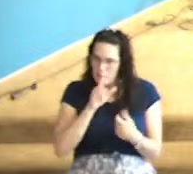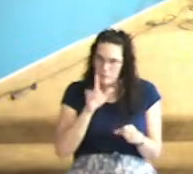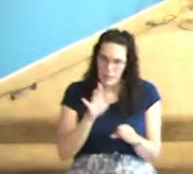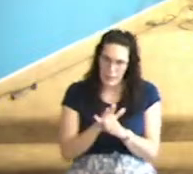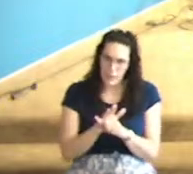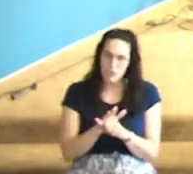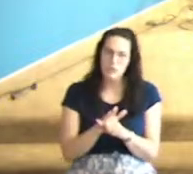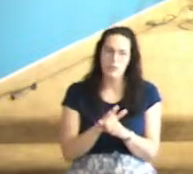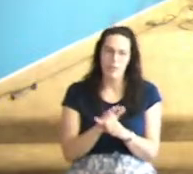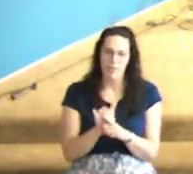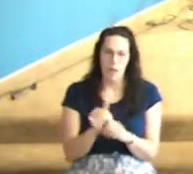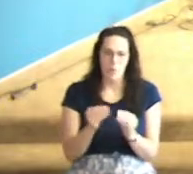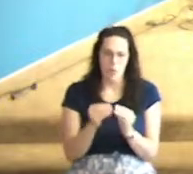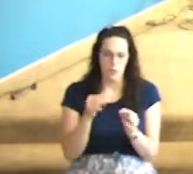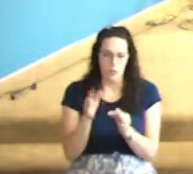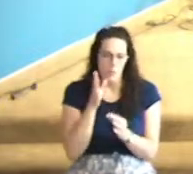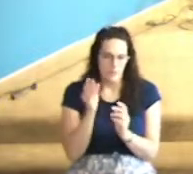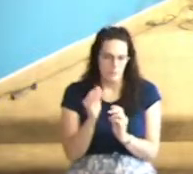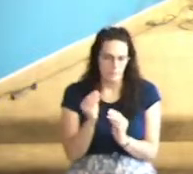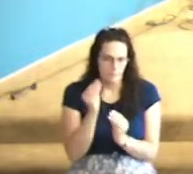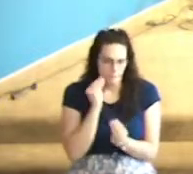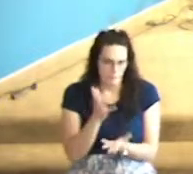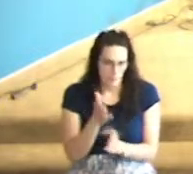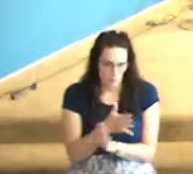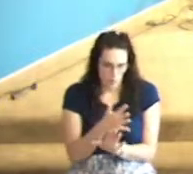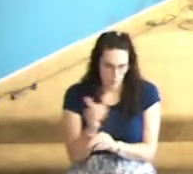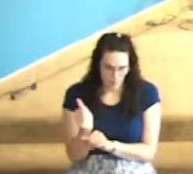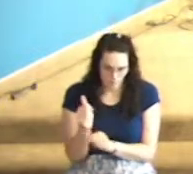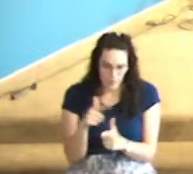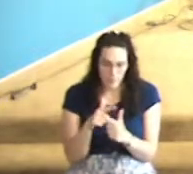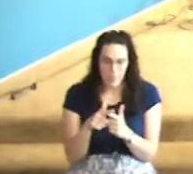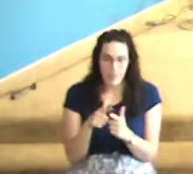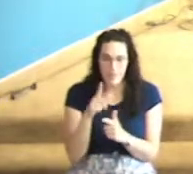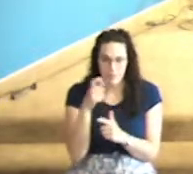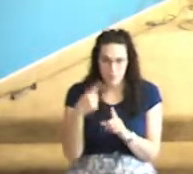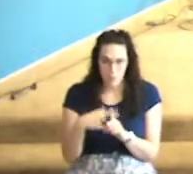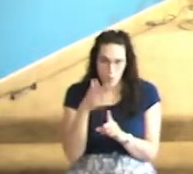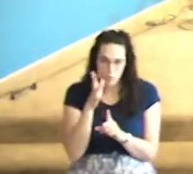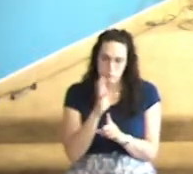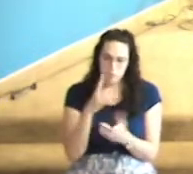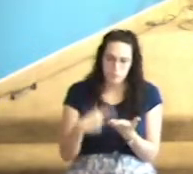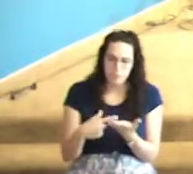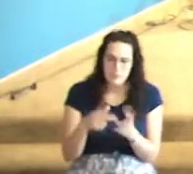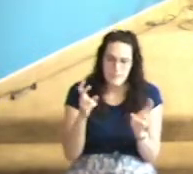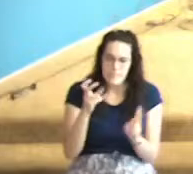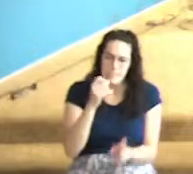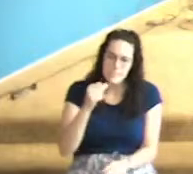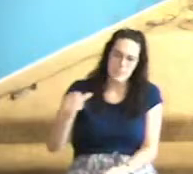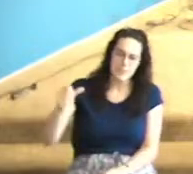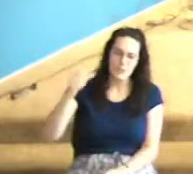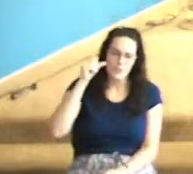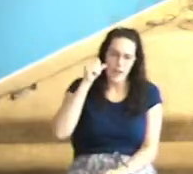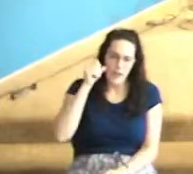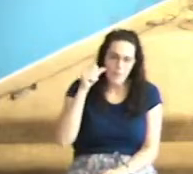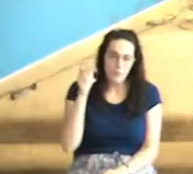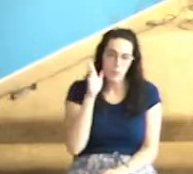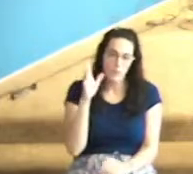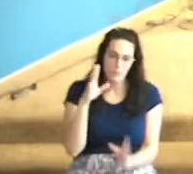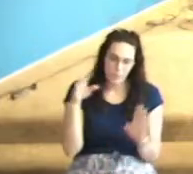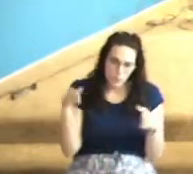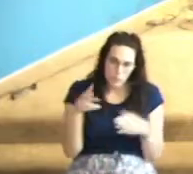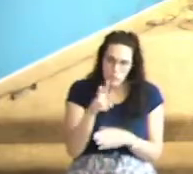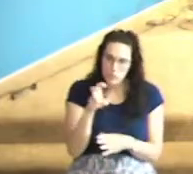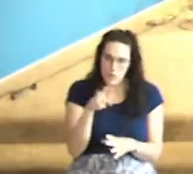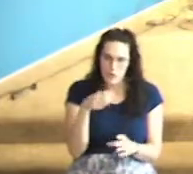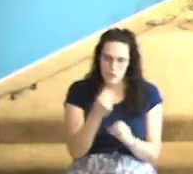also before you leave. And then the summer months, we're going to talk about yesterday. And we're going to talk about a 200-year section of history